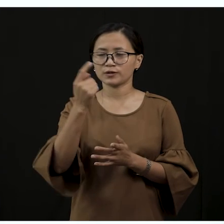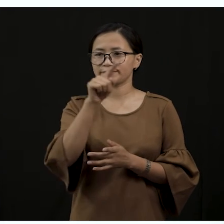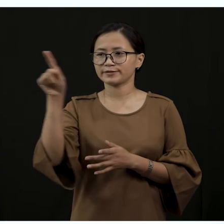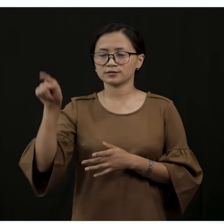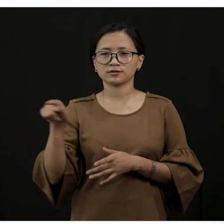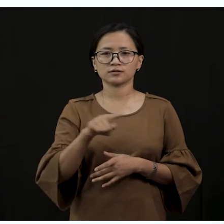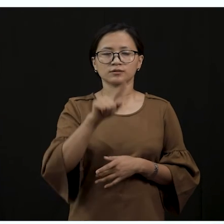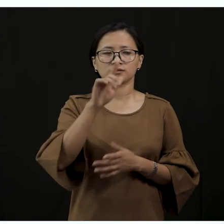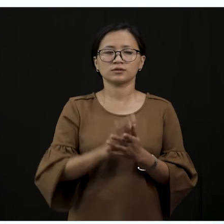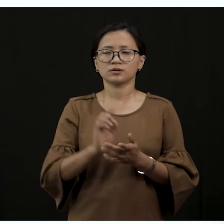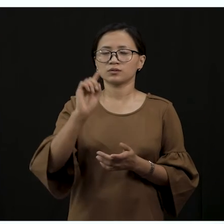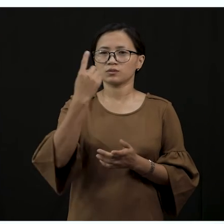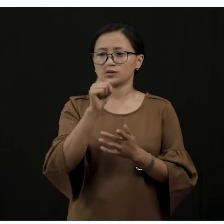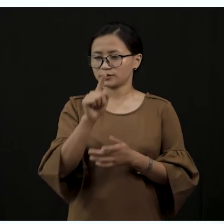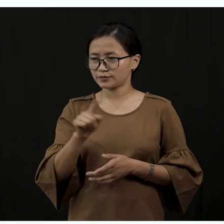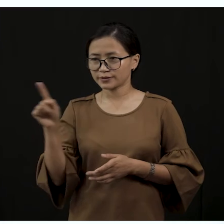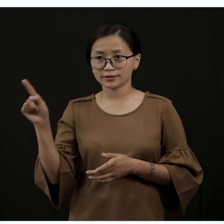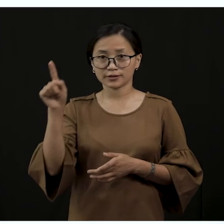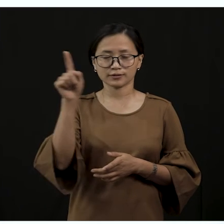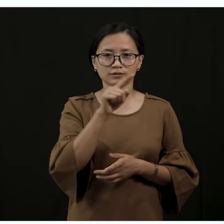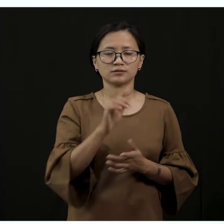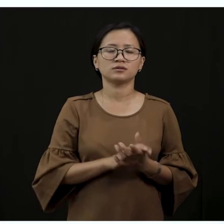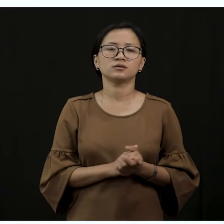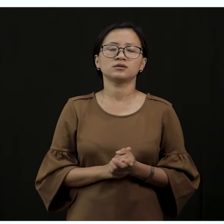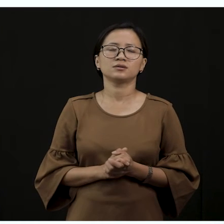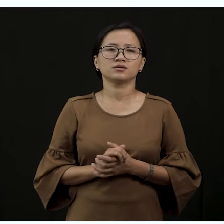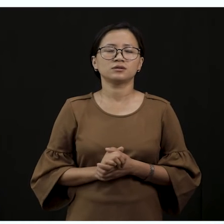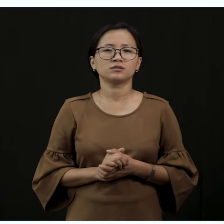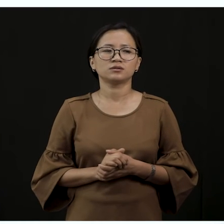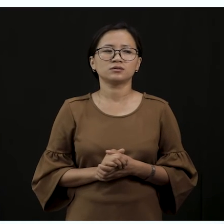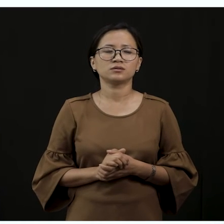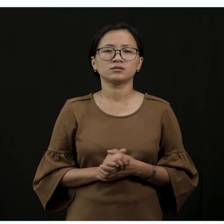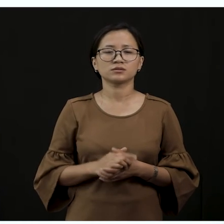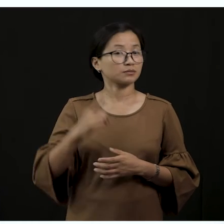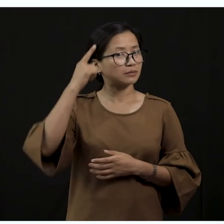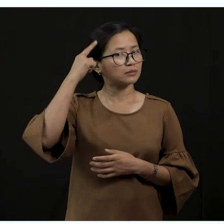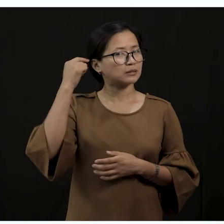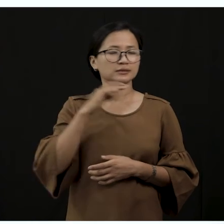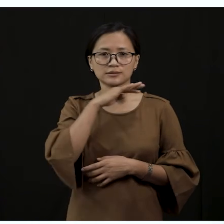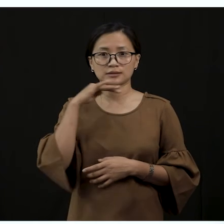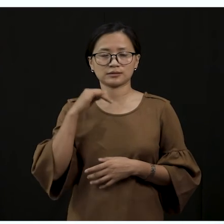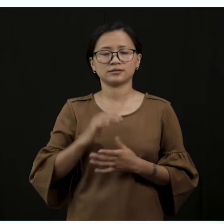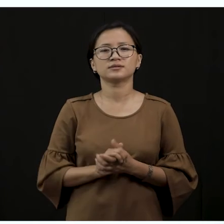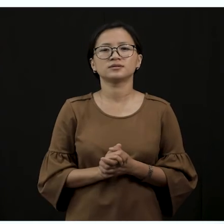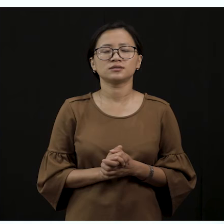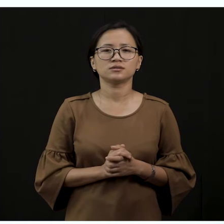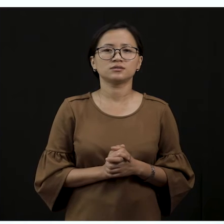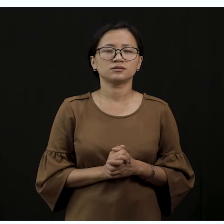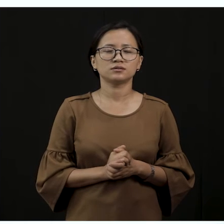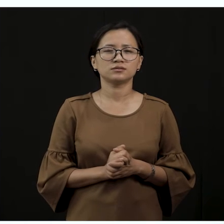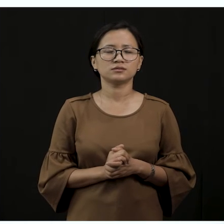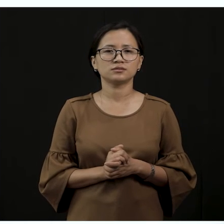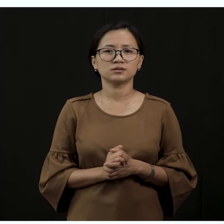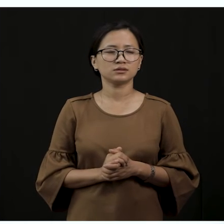rectangle. Here is also one rectangle. Okay, this black color. Okay, look carefully.